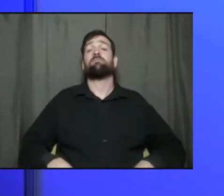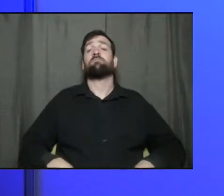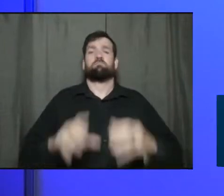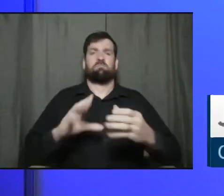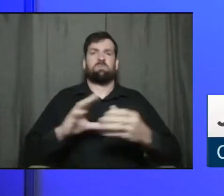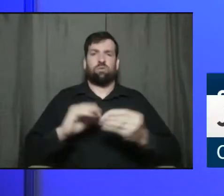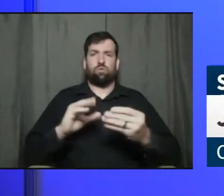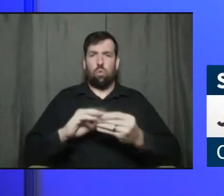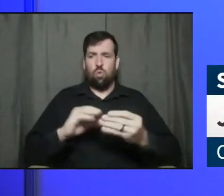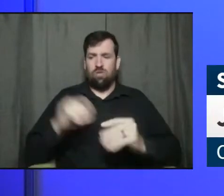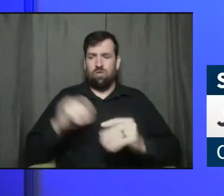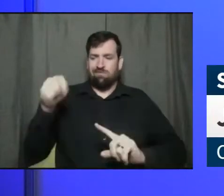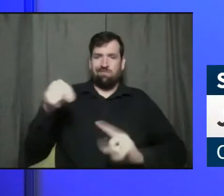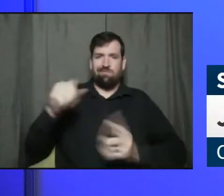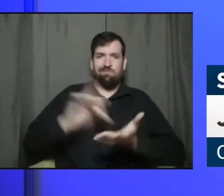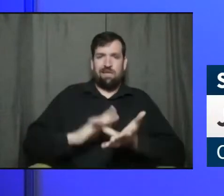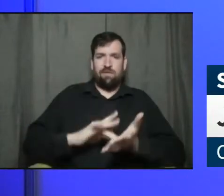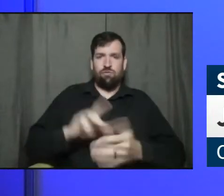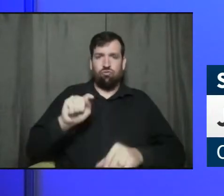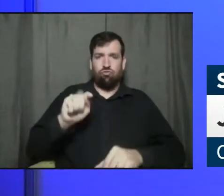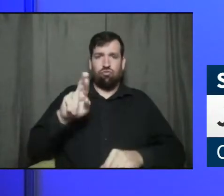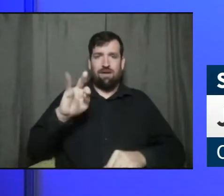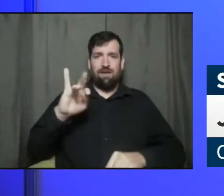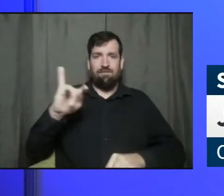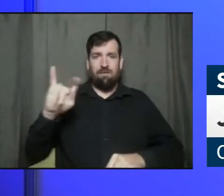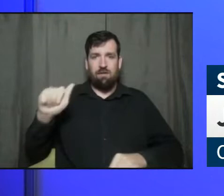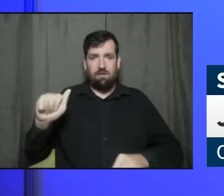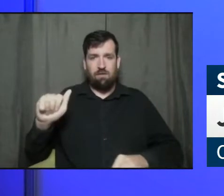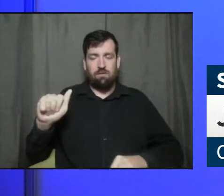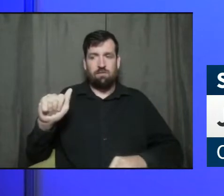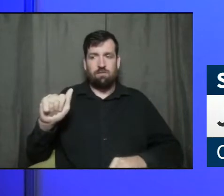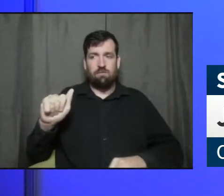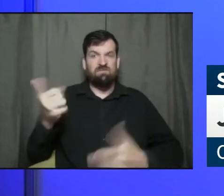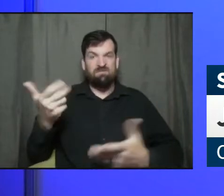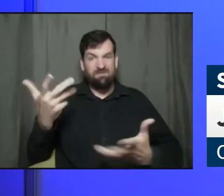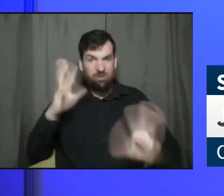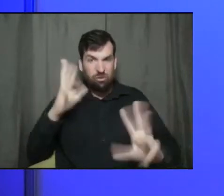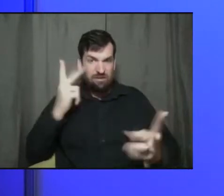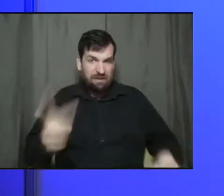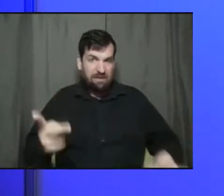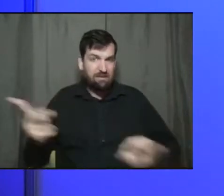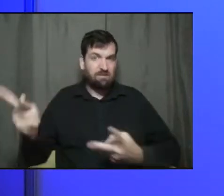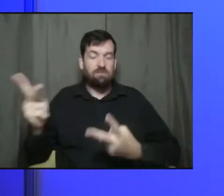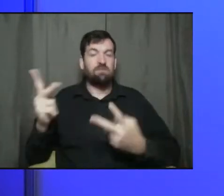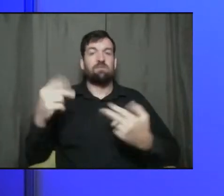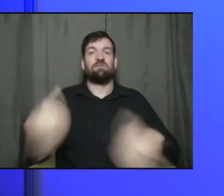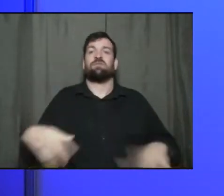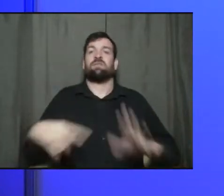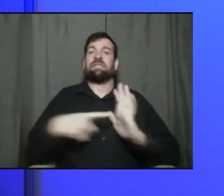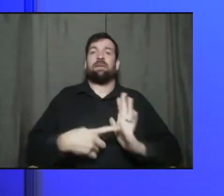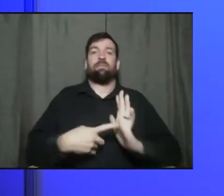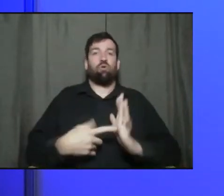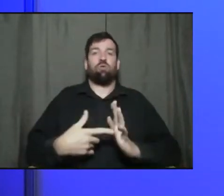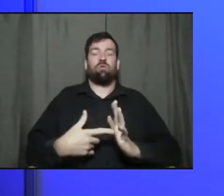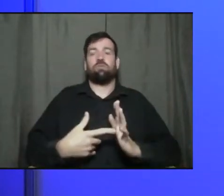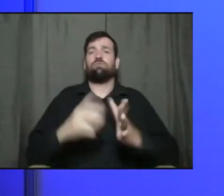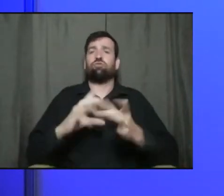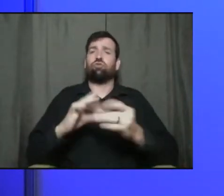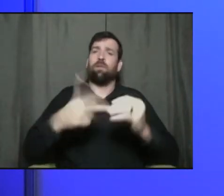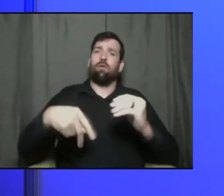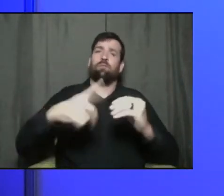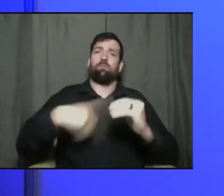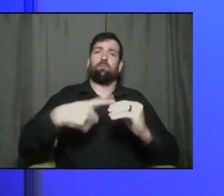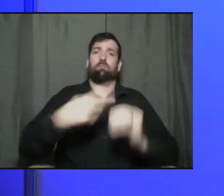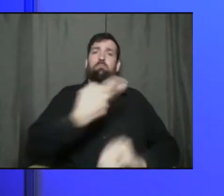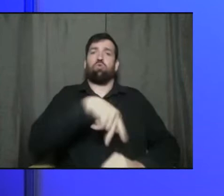Trikafta, as we've heard firsthand, is one example of the power of what we talk about personalized medicine and